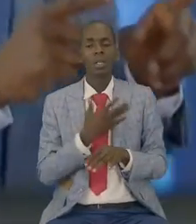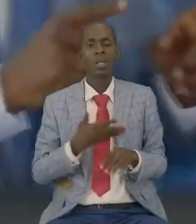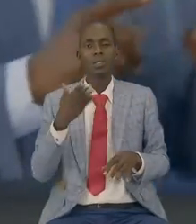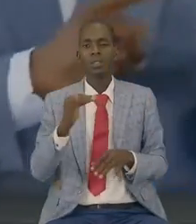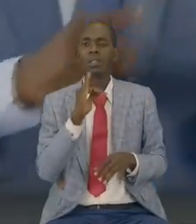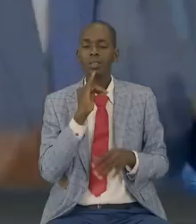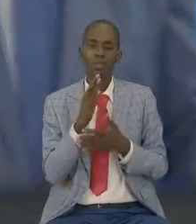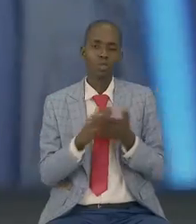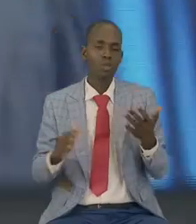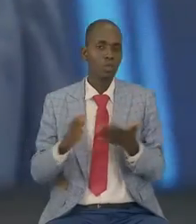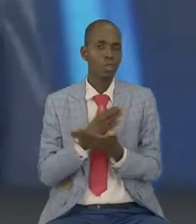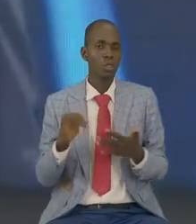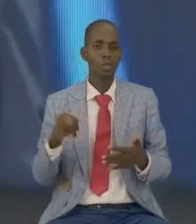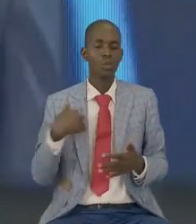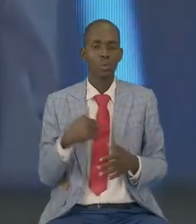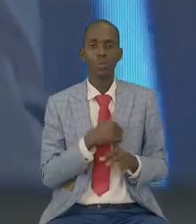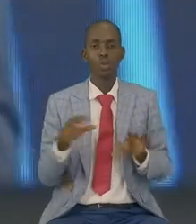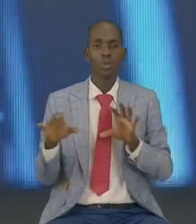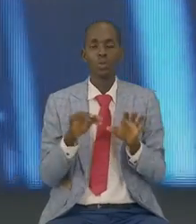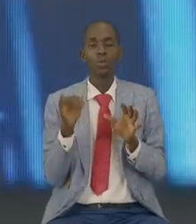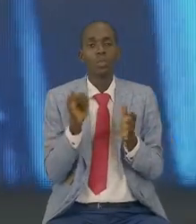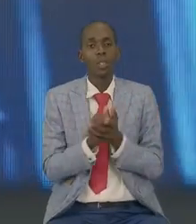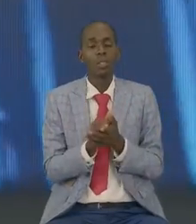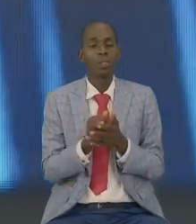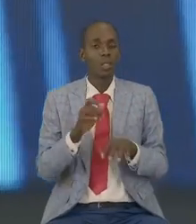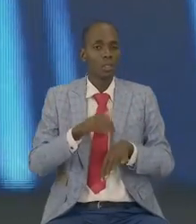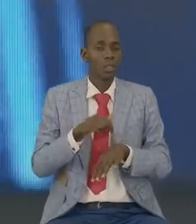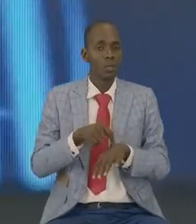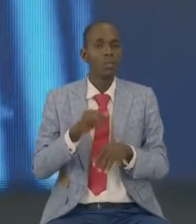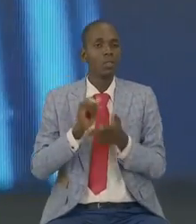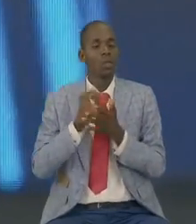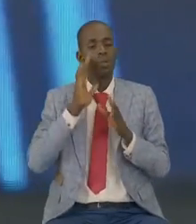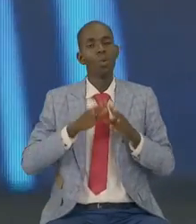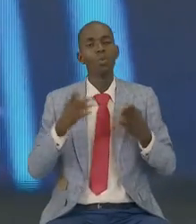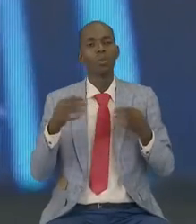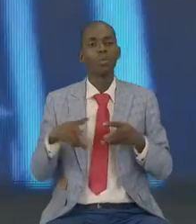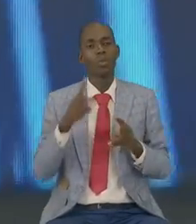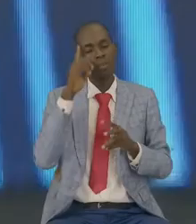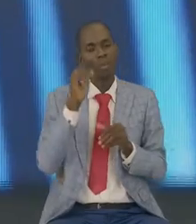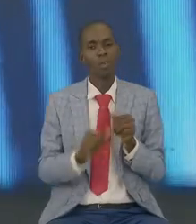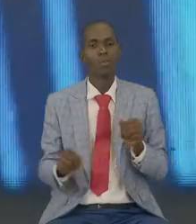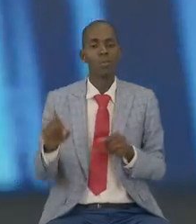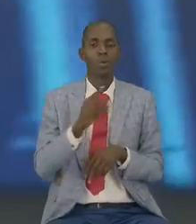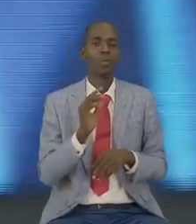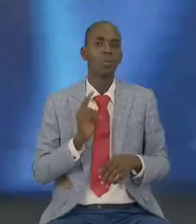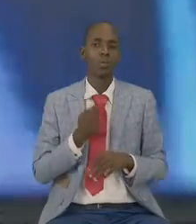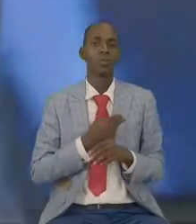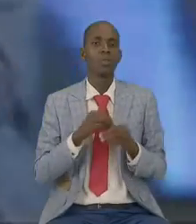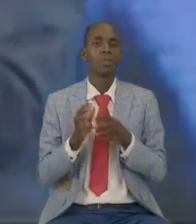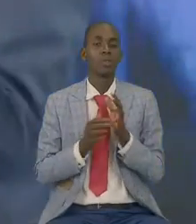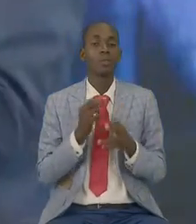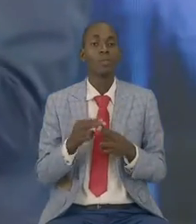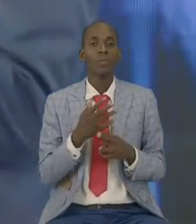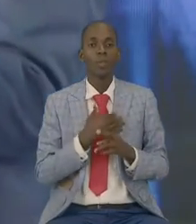a time will open the way for every one of us in Jesus' name. And suddenly there was